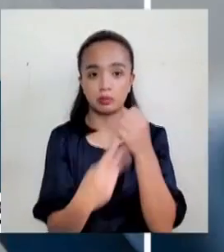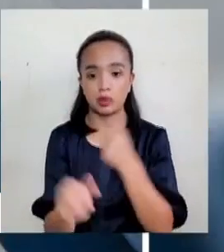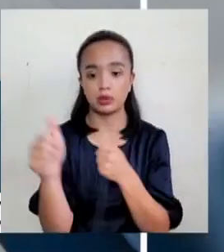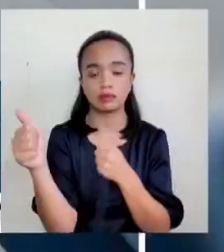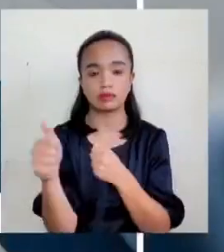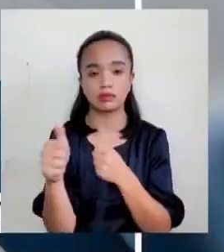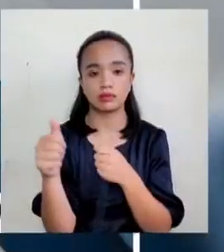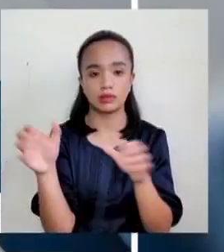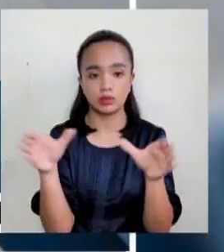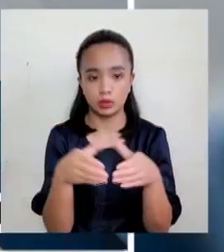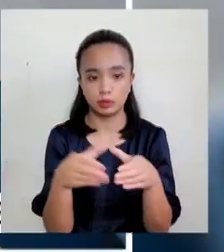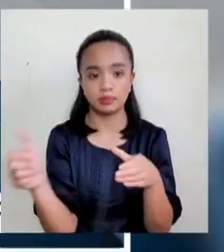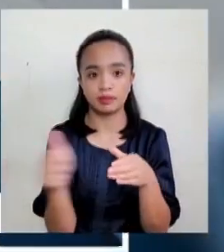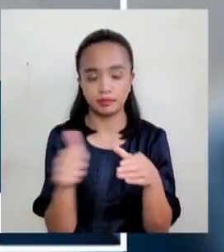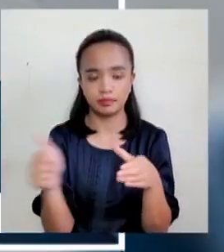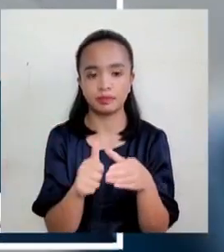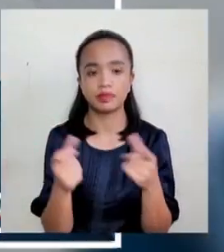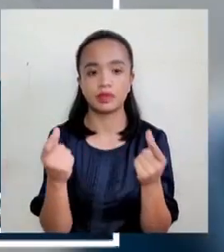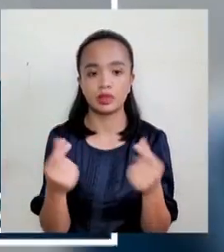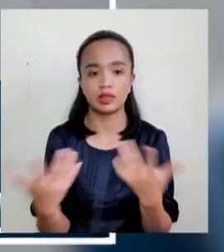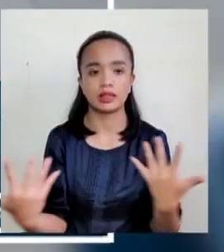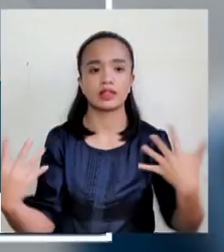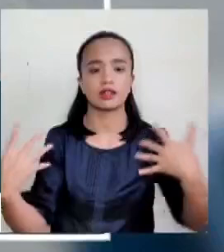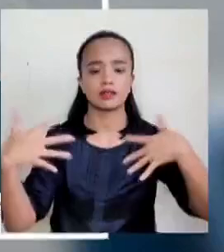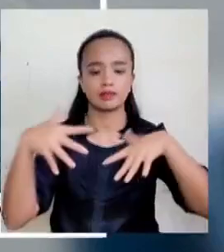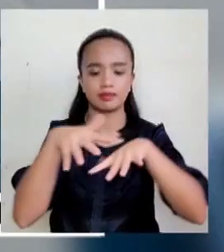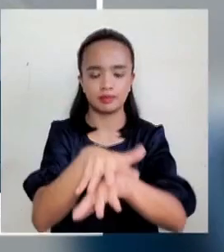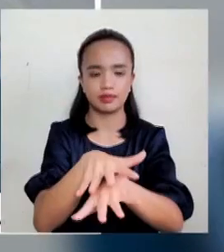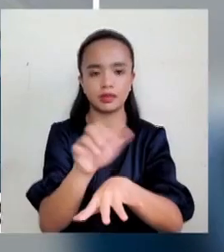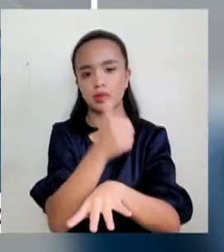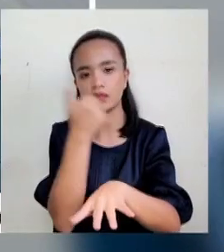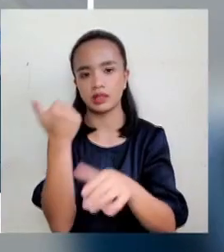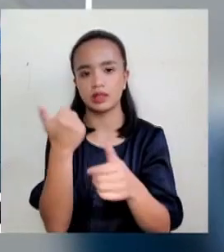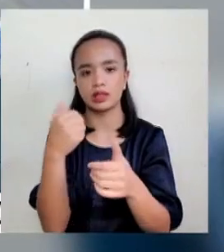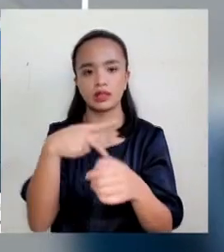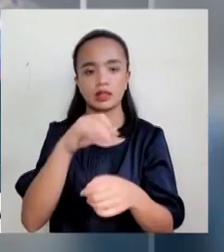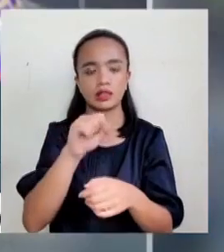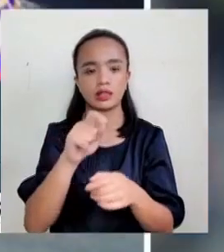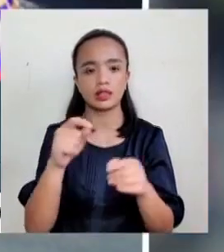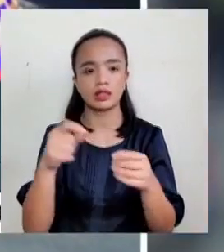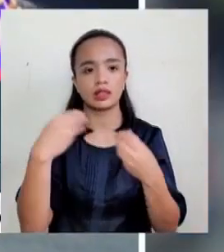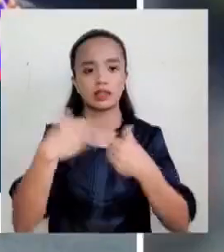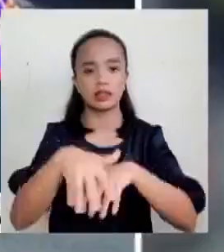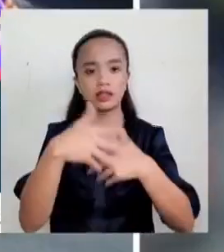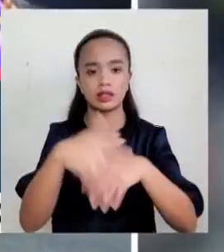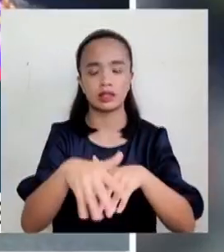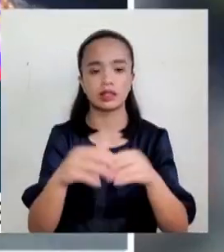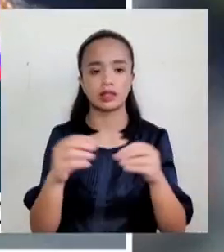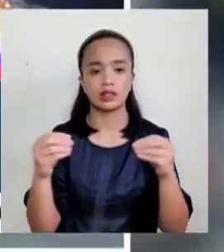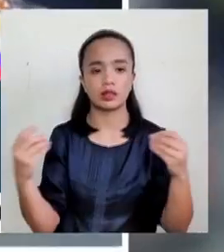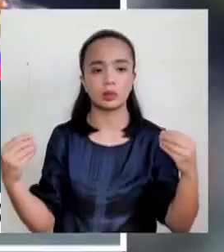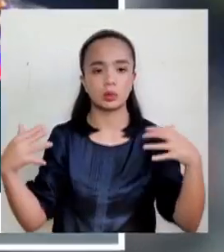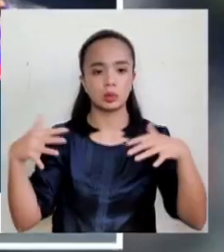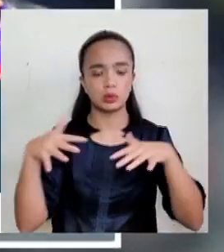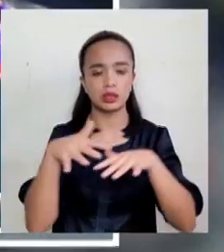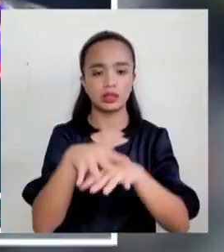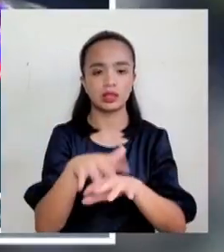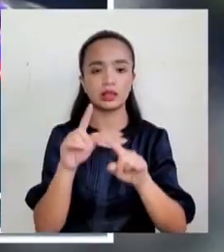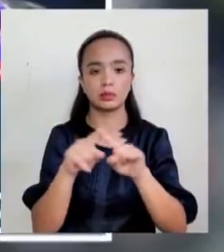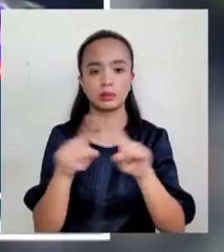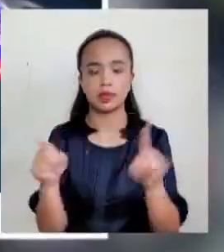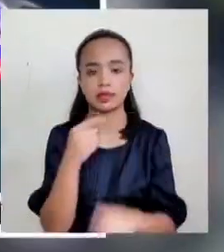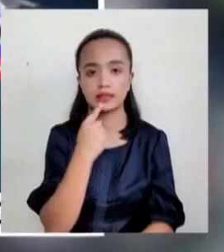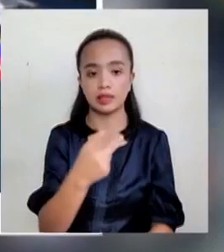Piston, they eventually merged with some Piston members in Mendiola, almost crowding the intersection. However, according to